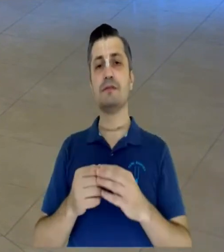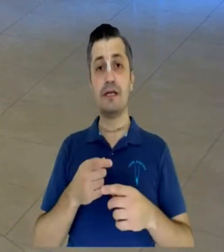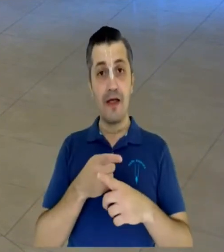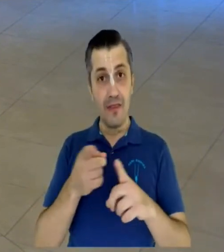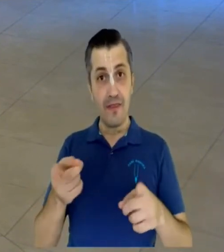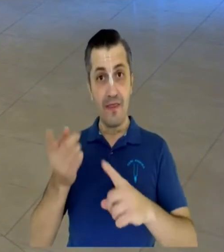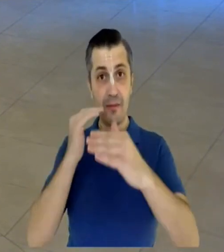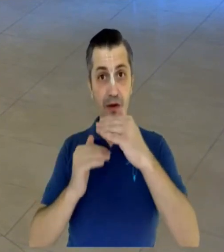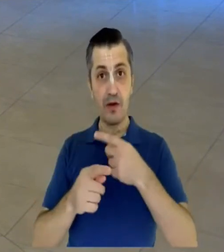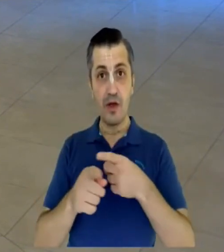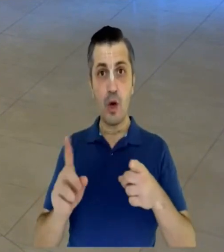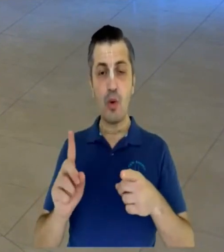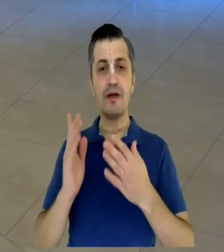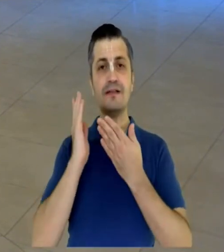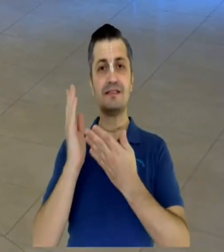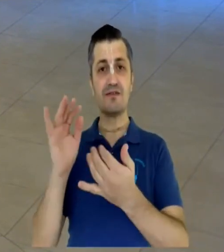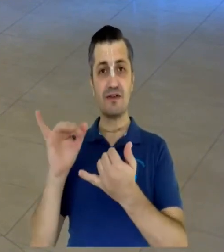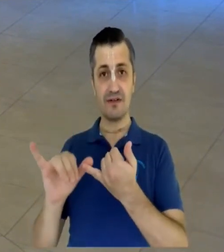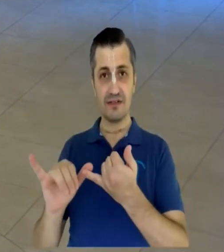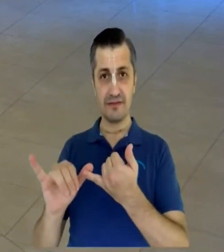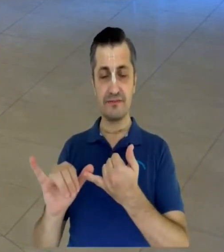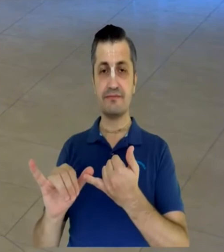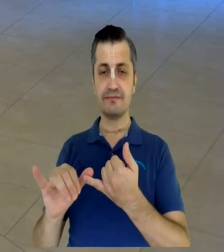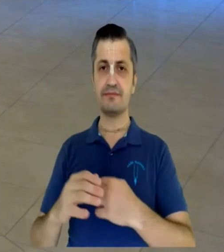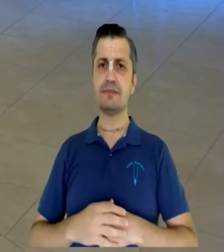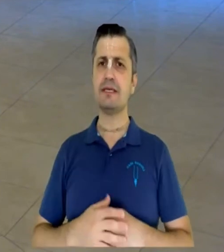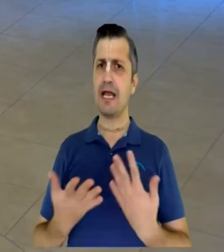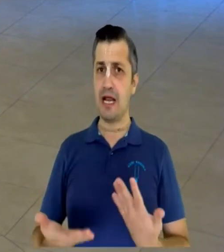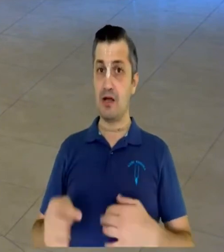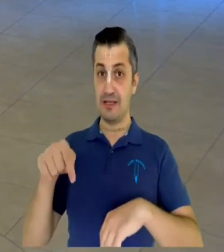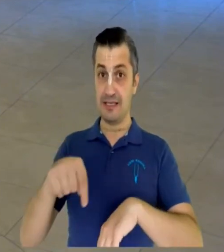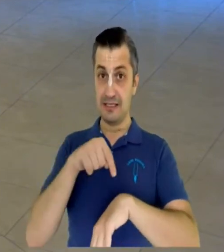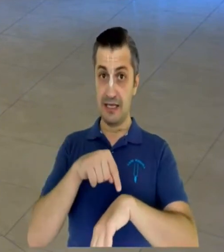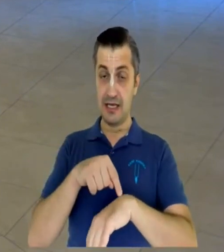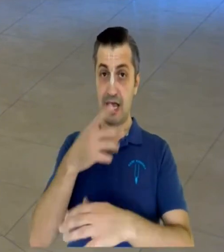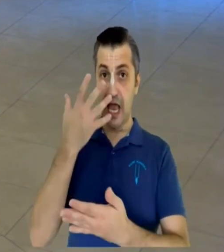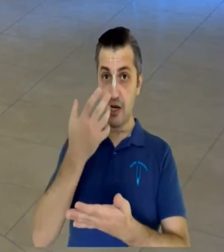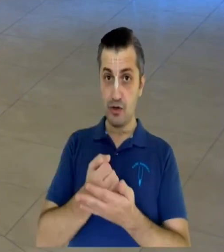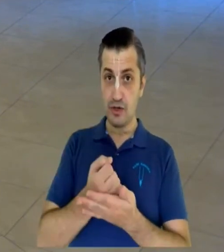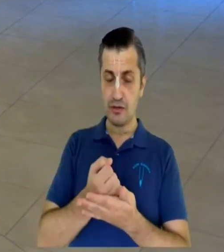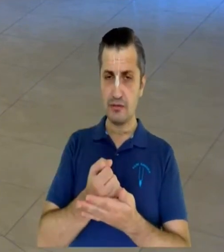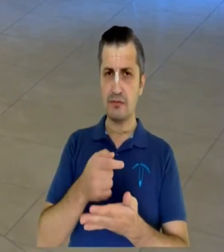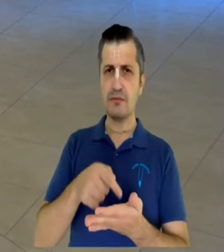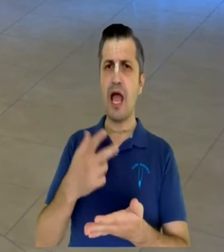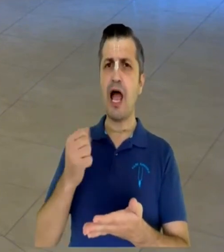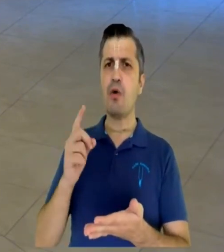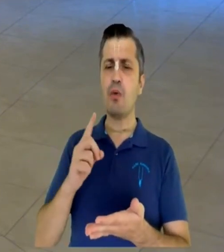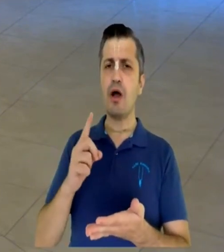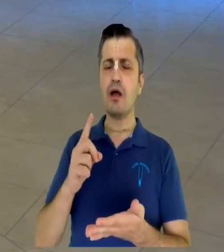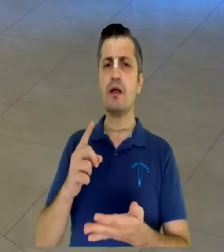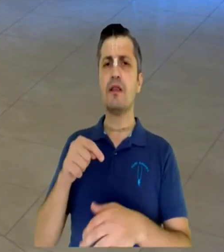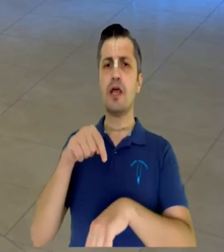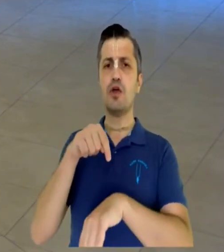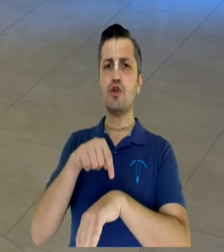age, which we call the Kali Yuga, the Yuga Dharma, which is the actual duty in this age that we can all, which